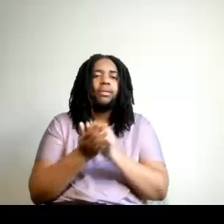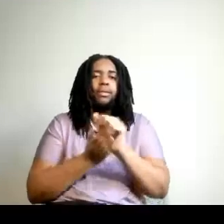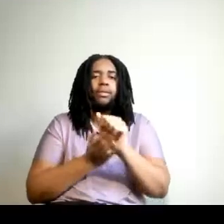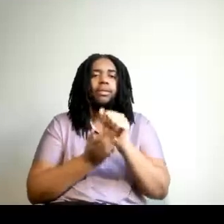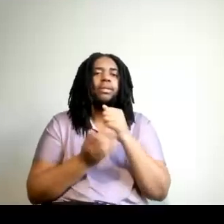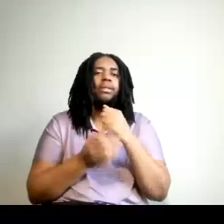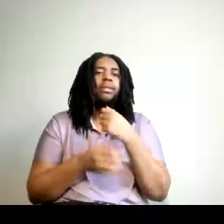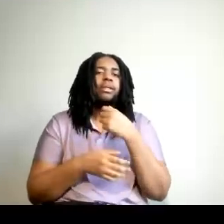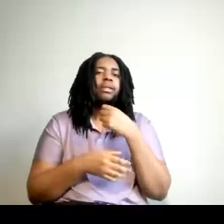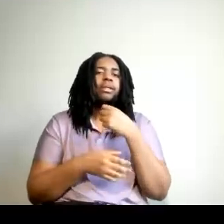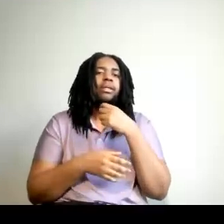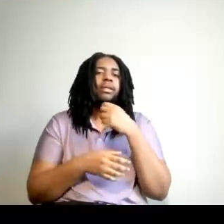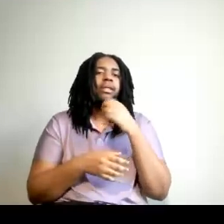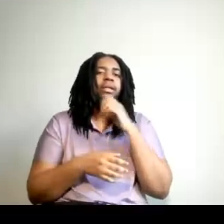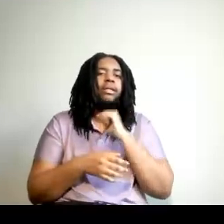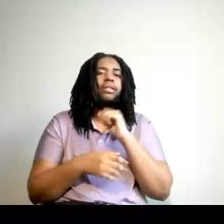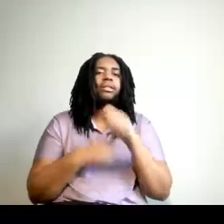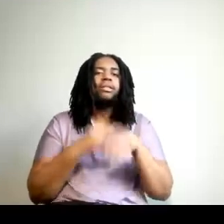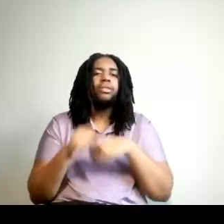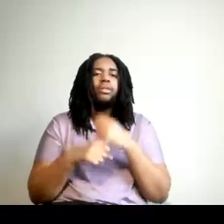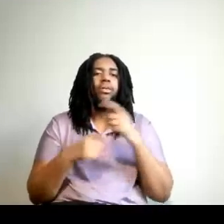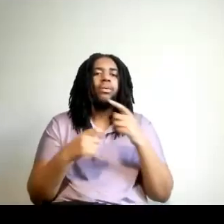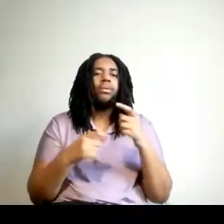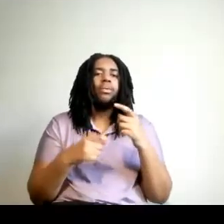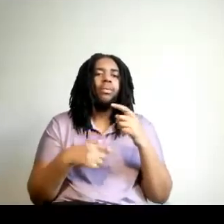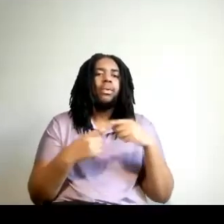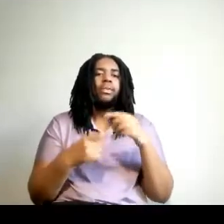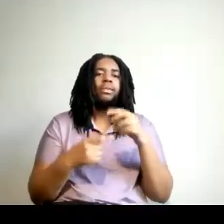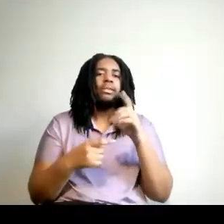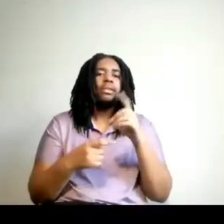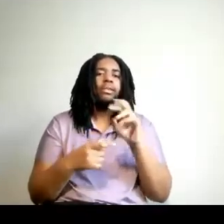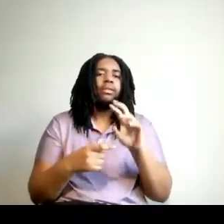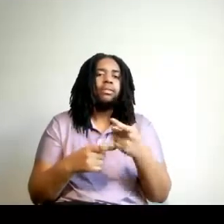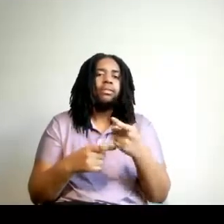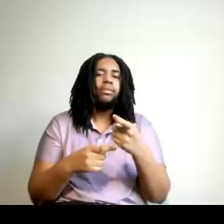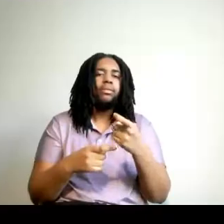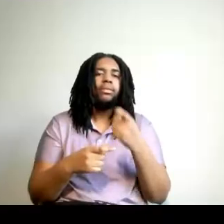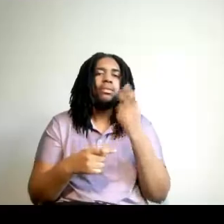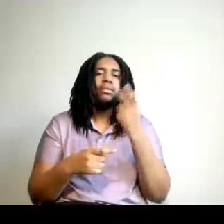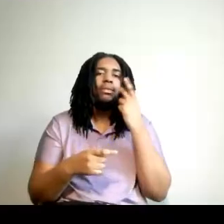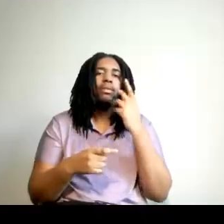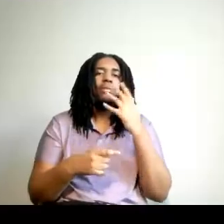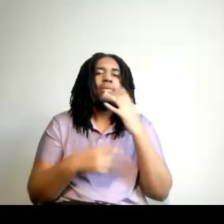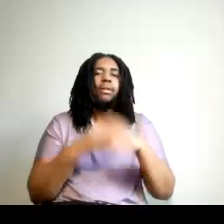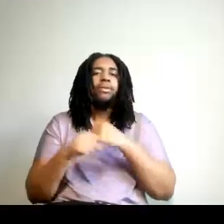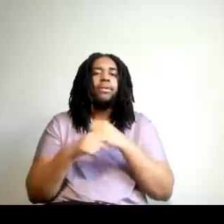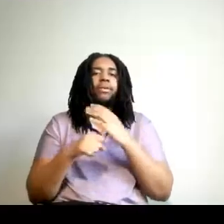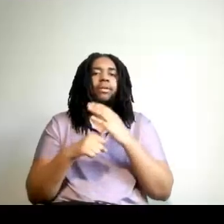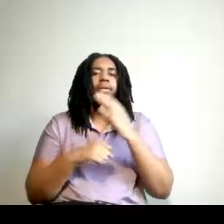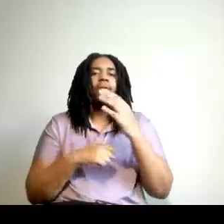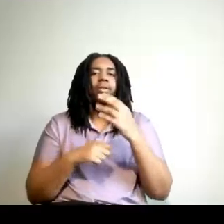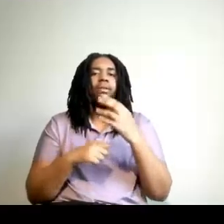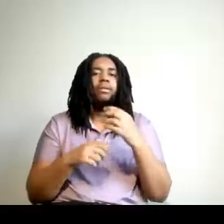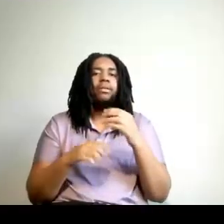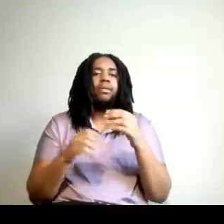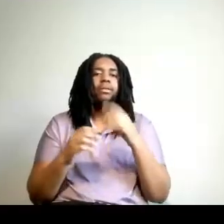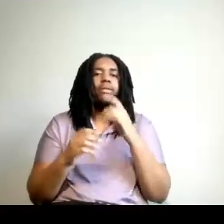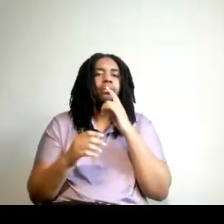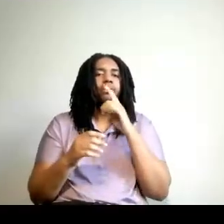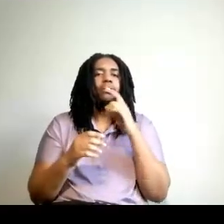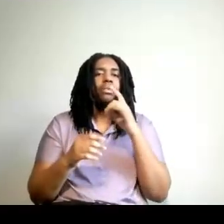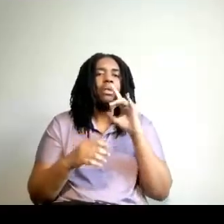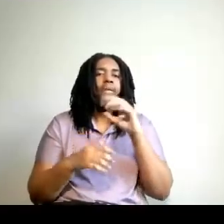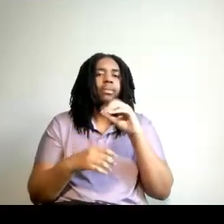diagnosis, year of diagnosis, we can see here that at 5 years, there's a significant 8% overall survival